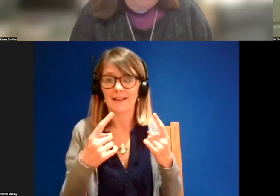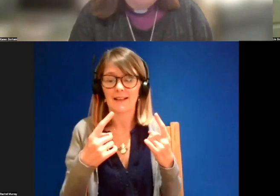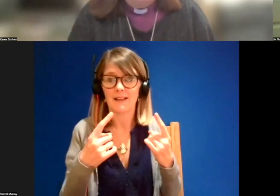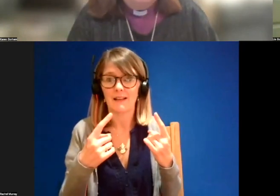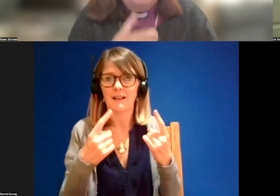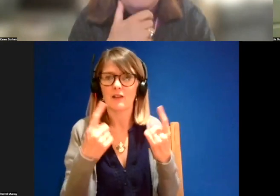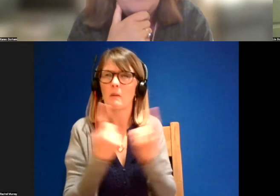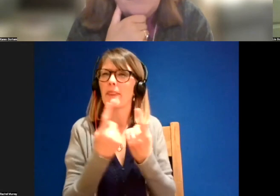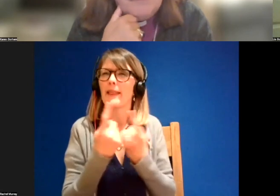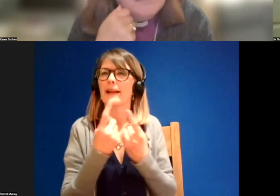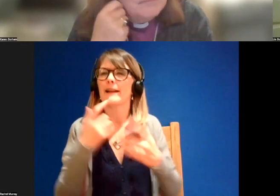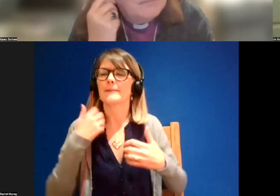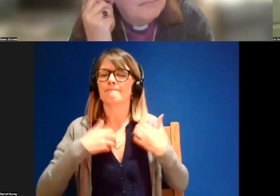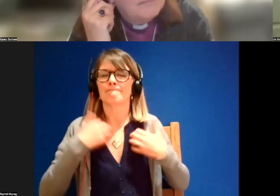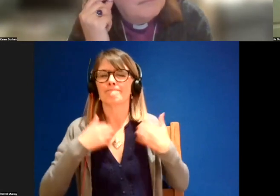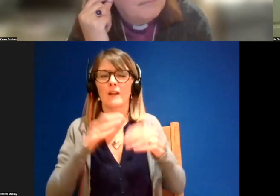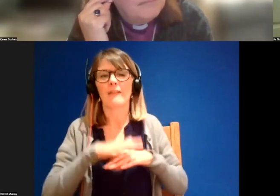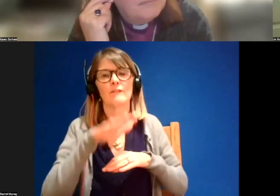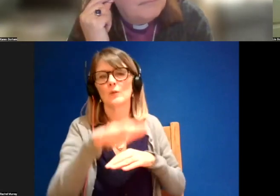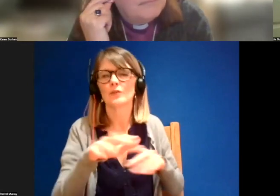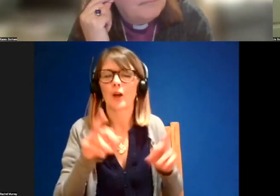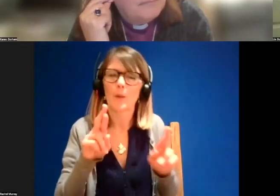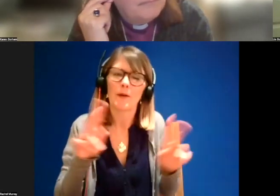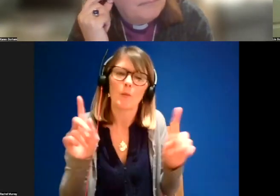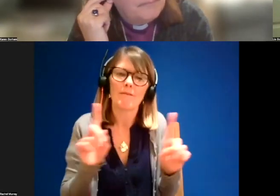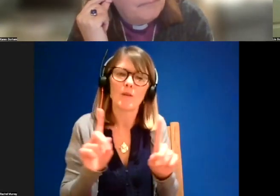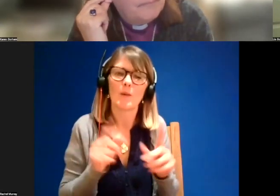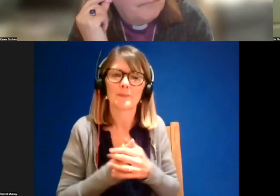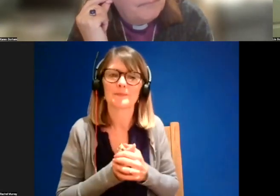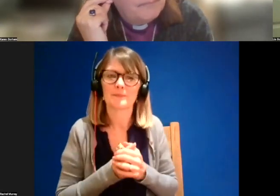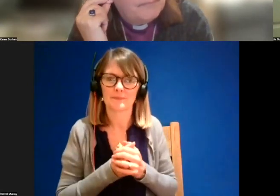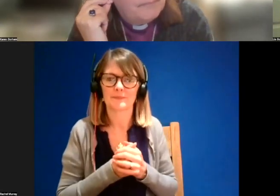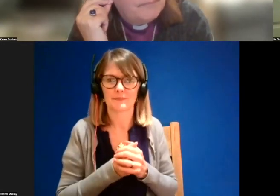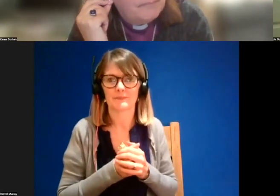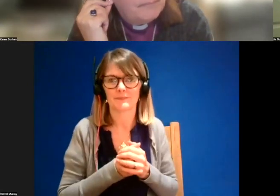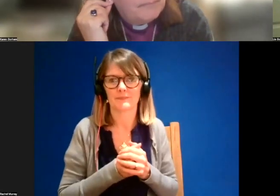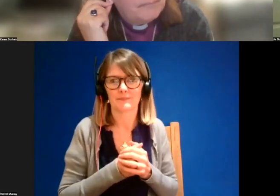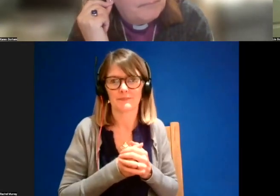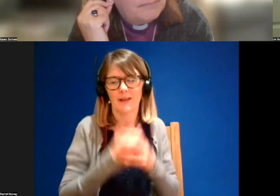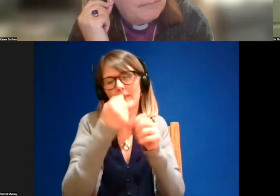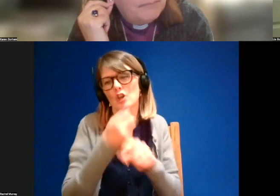something forward-looking. What are you hoping for at this point as you look at the situation in the Church of England?